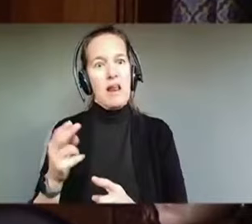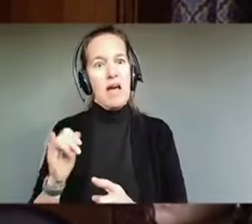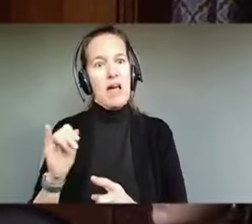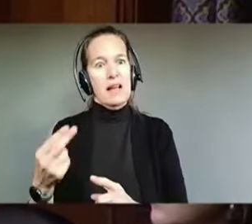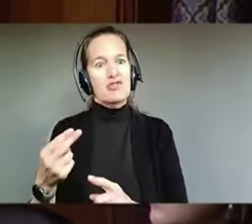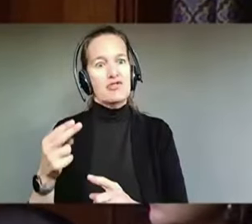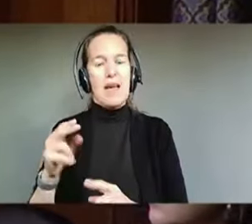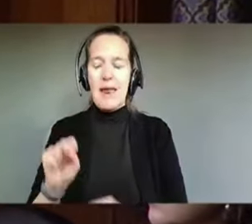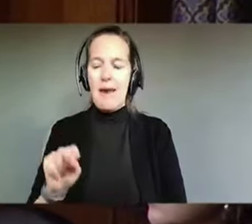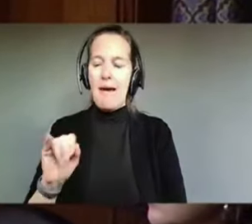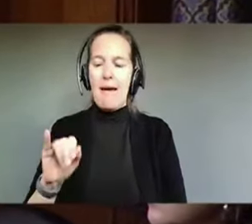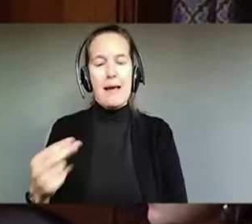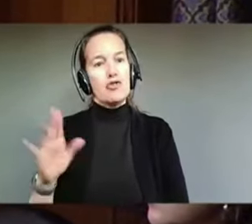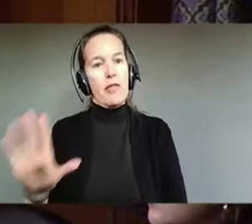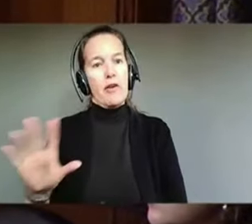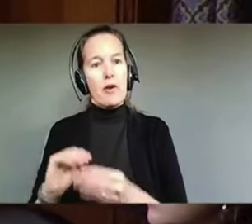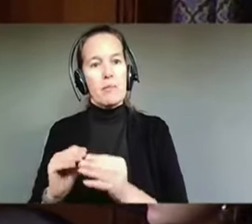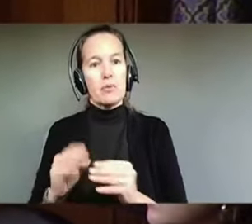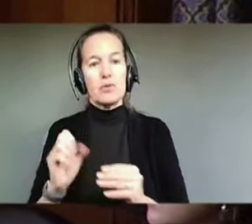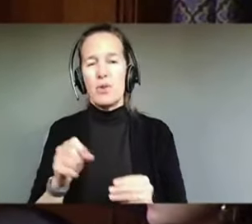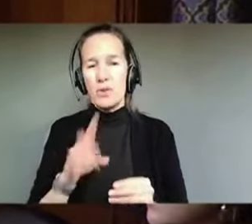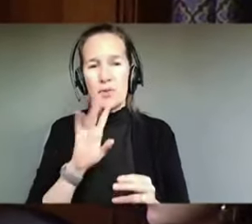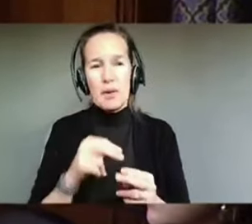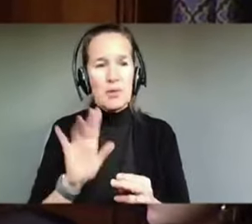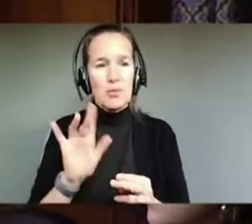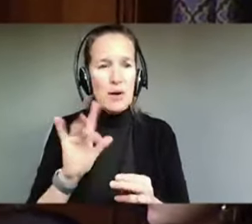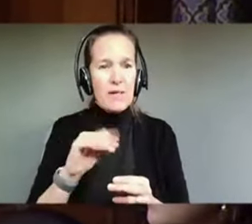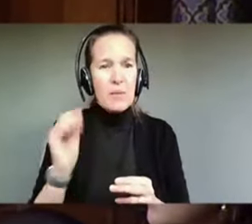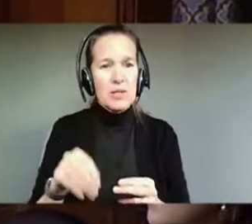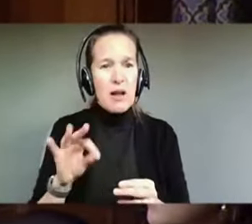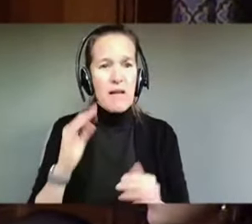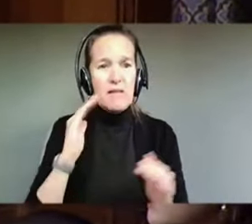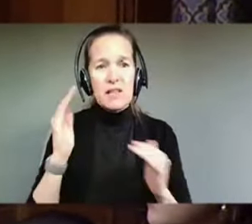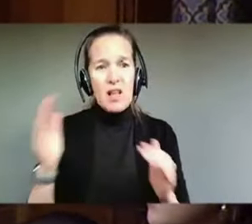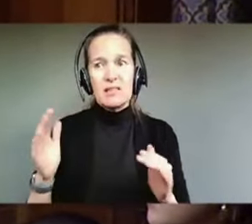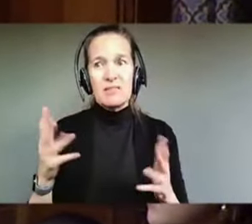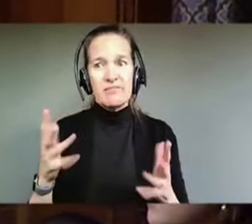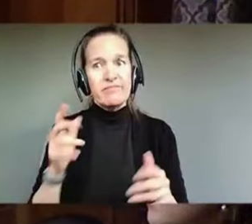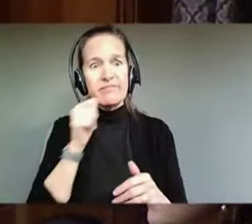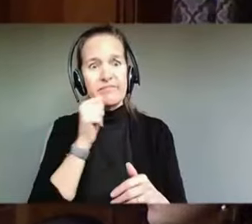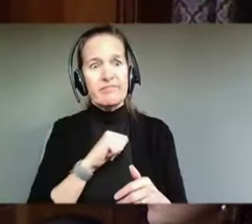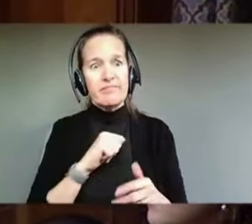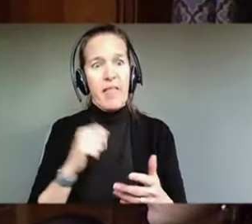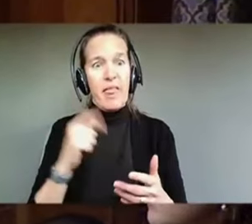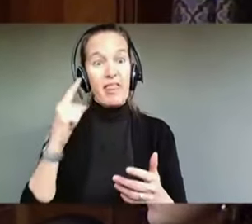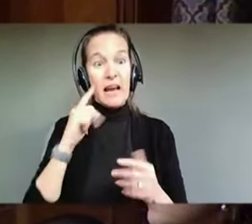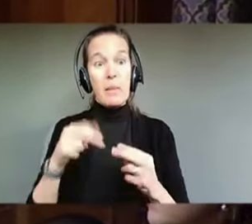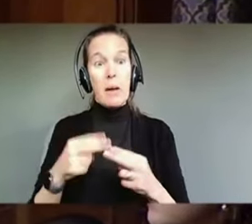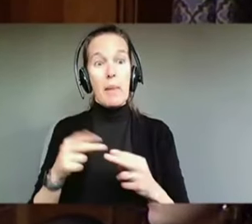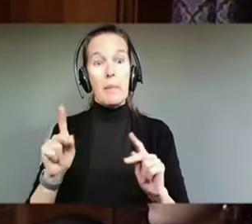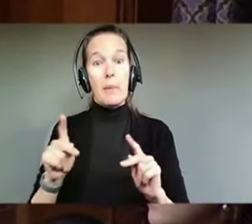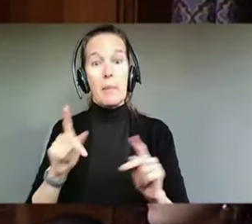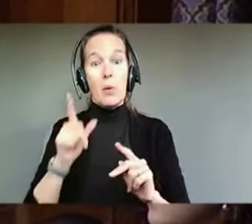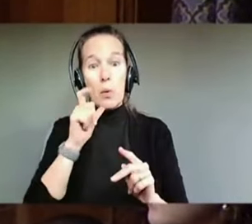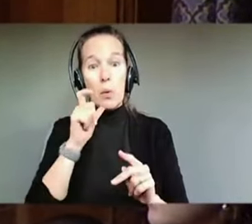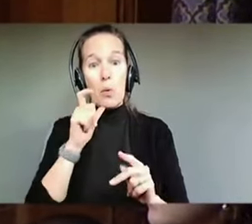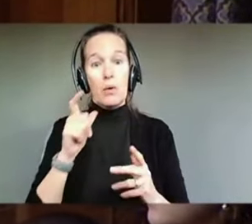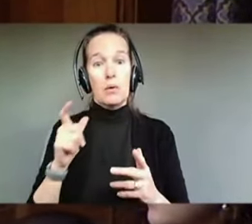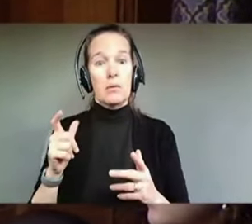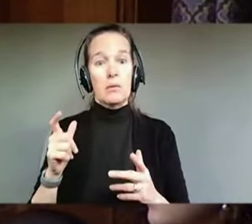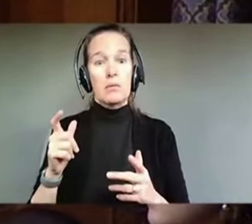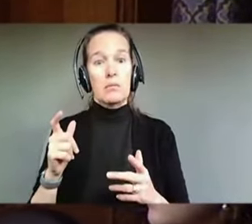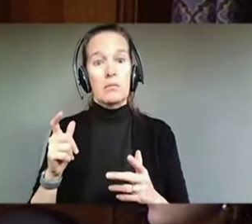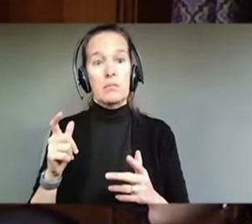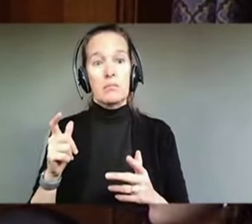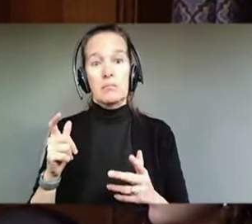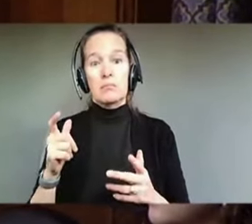about 5% of adults have had it, think about the people who have had it and why people who haven't had it